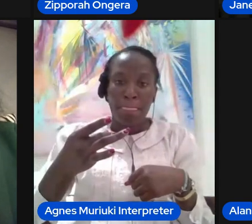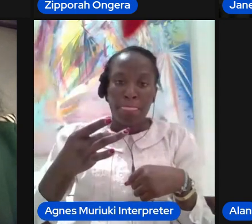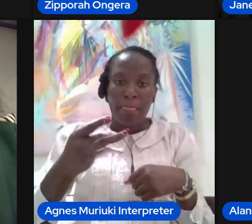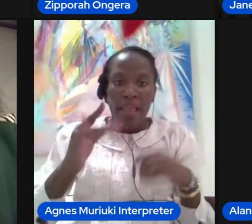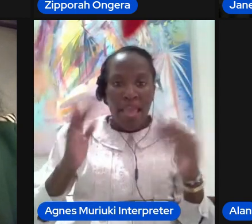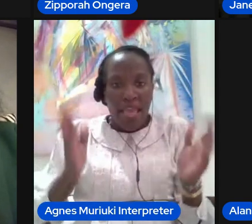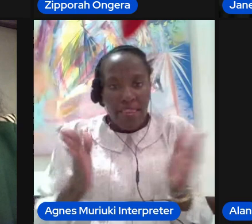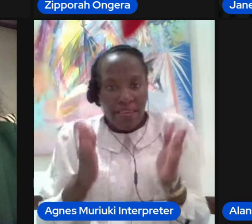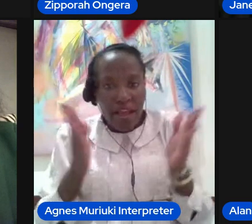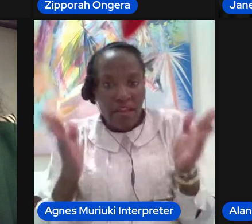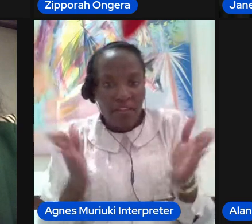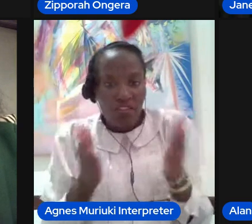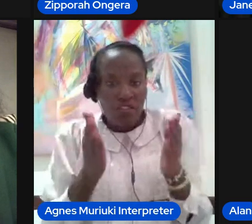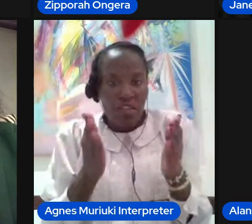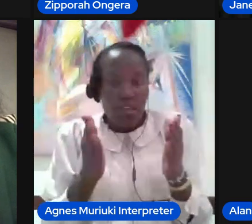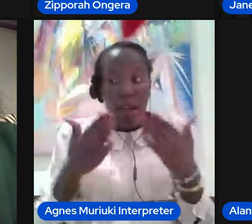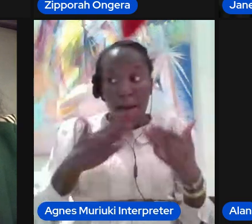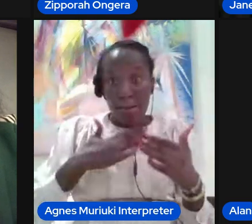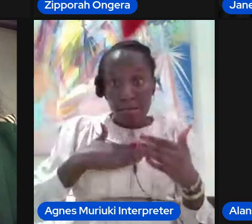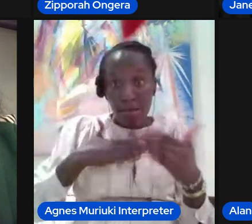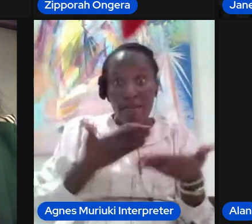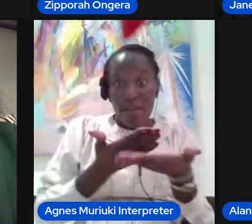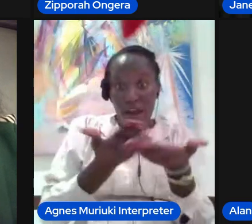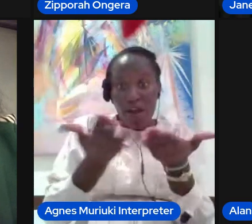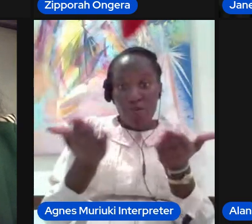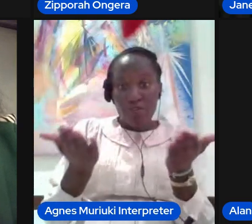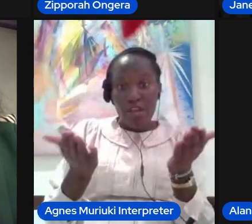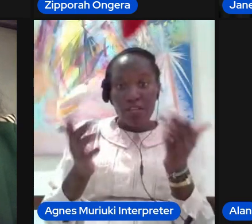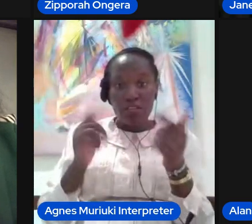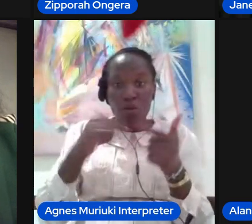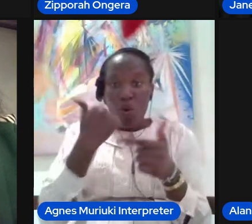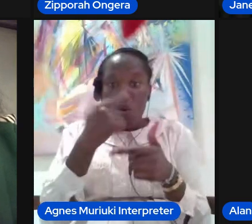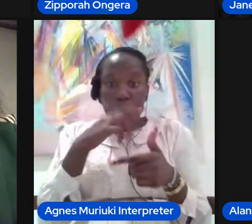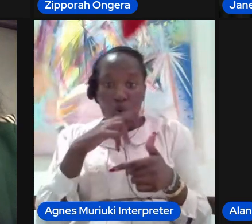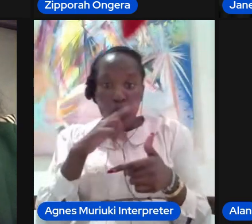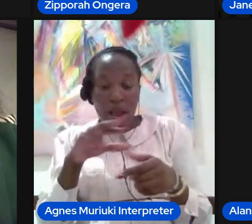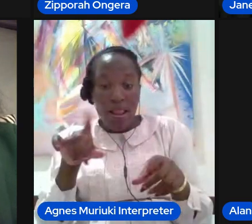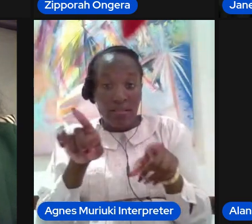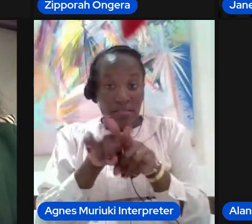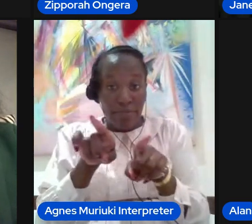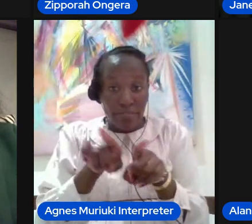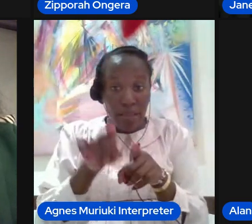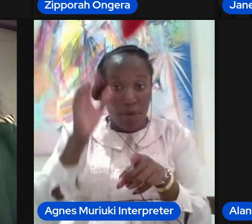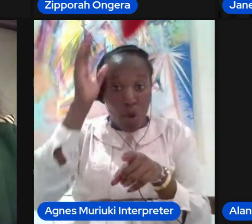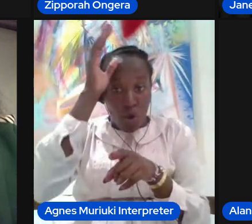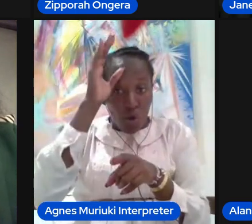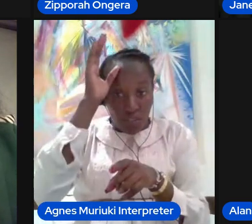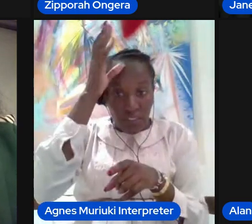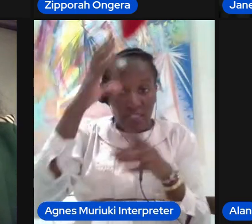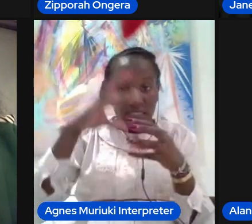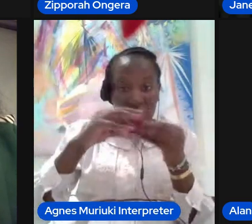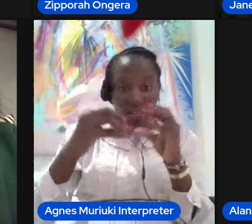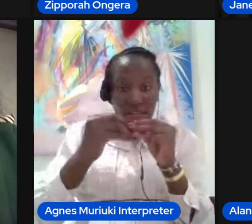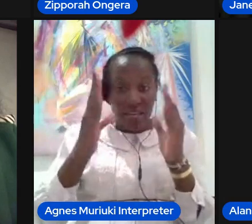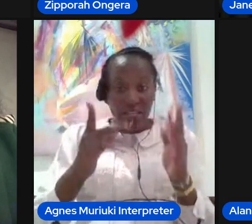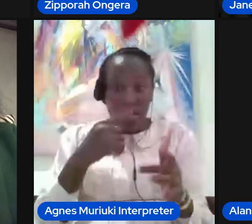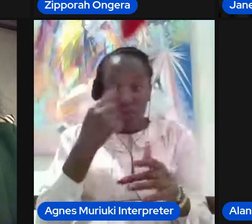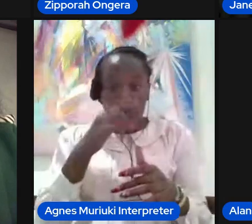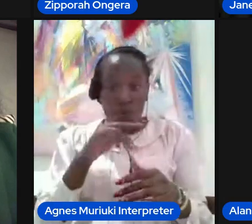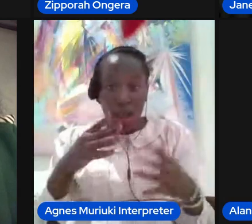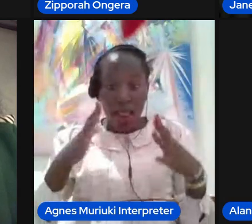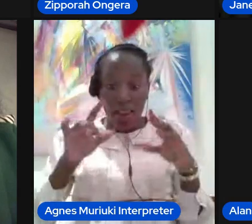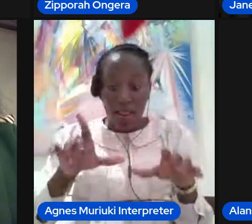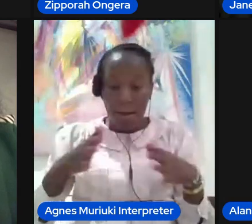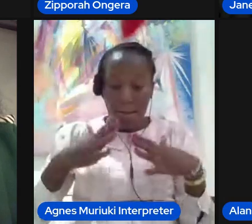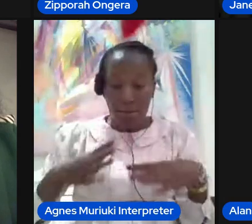encouraging my audience to support creators who are persons with disability. And also like I advocate so much